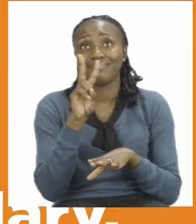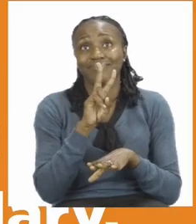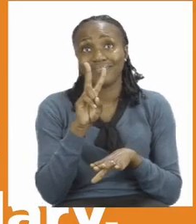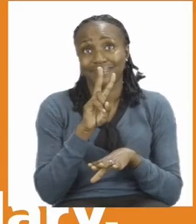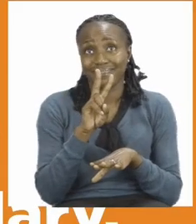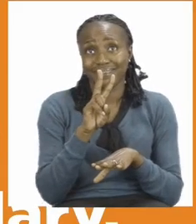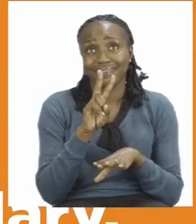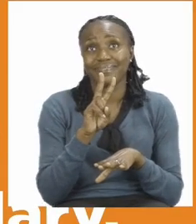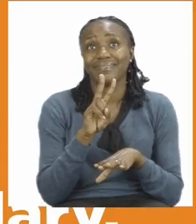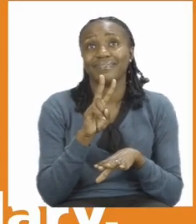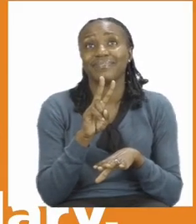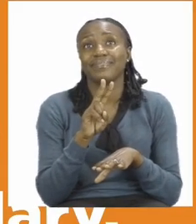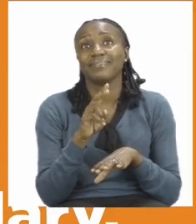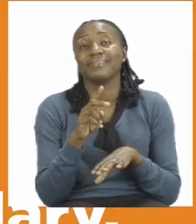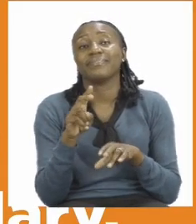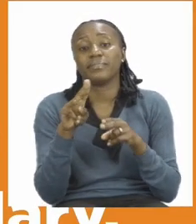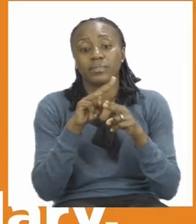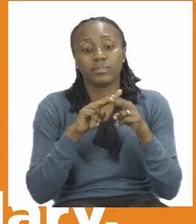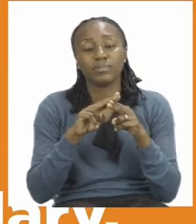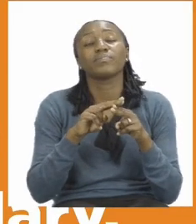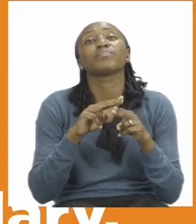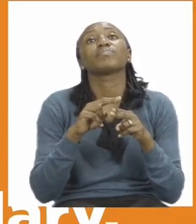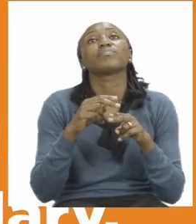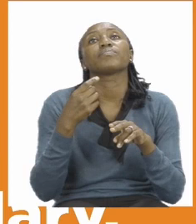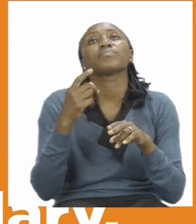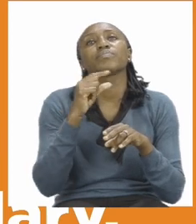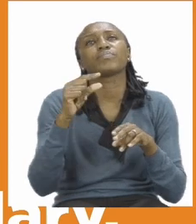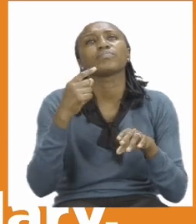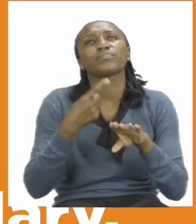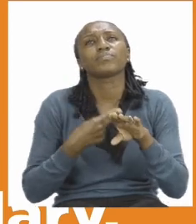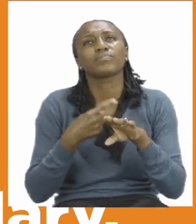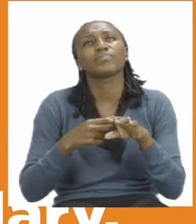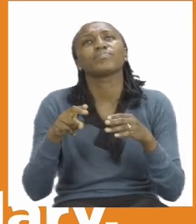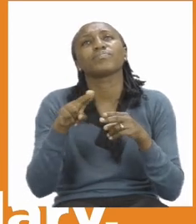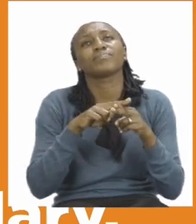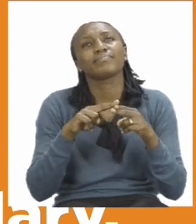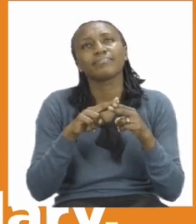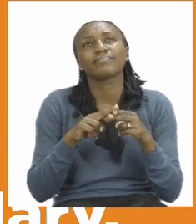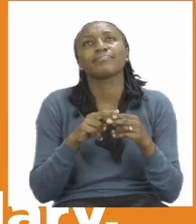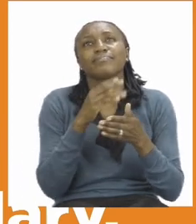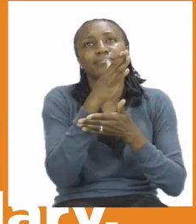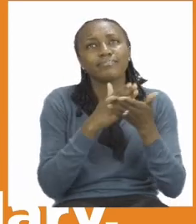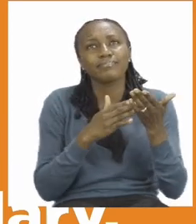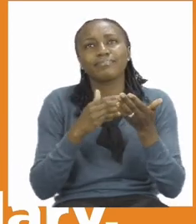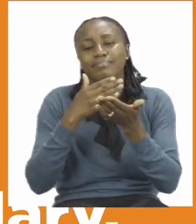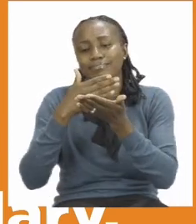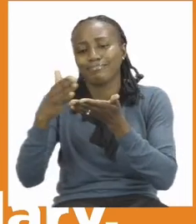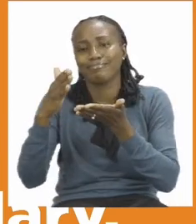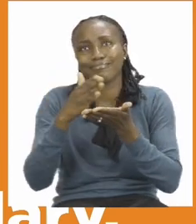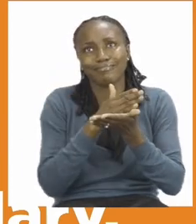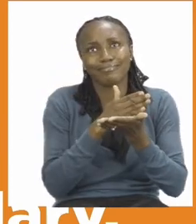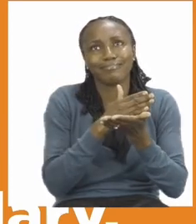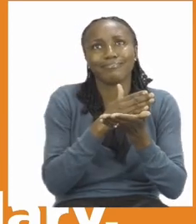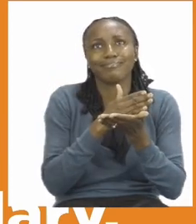doing vocabulary, sight words, doubling, and halving.